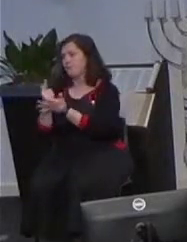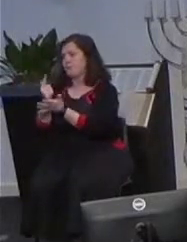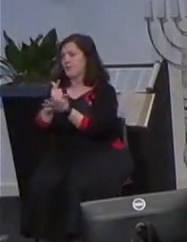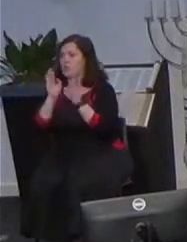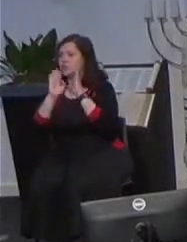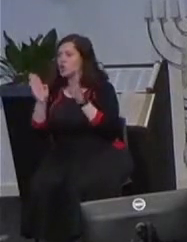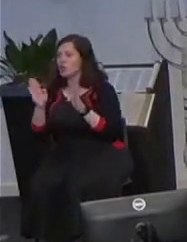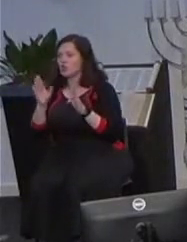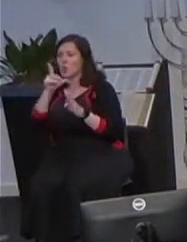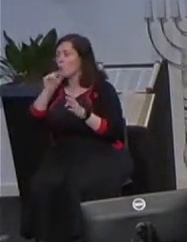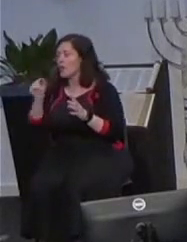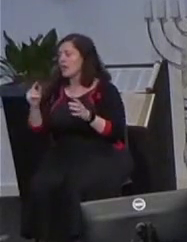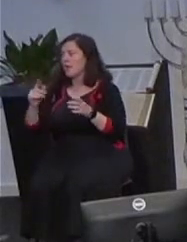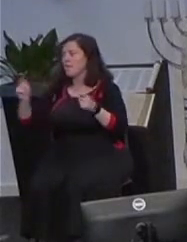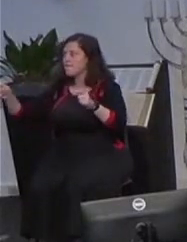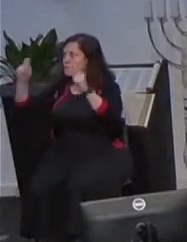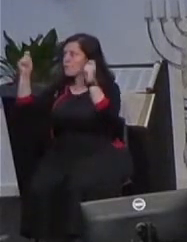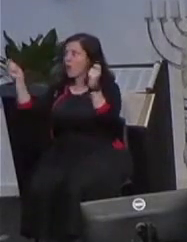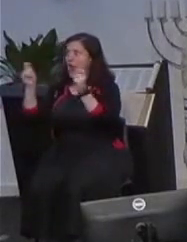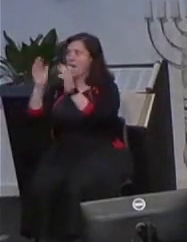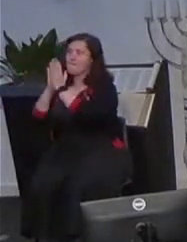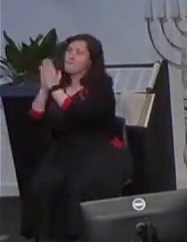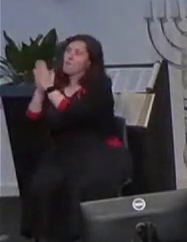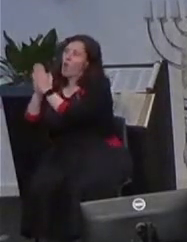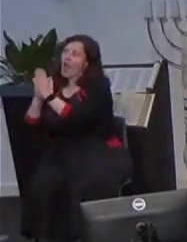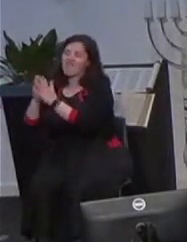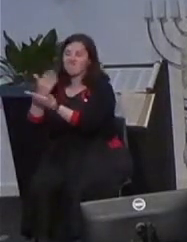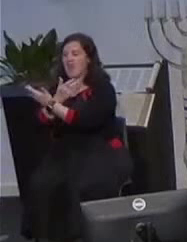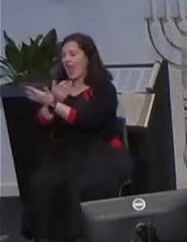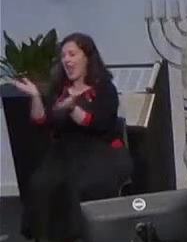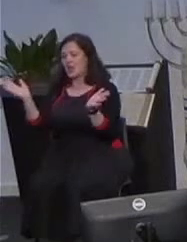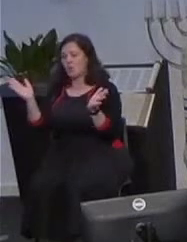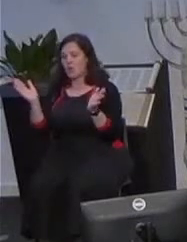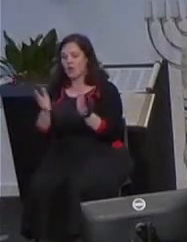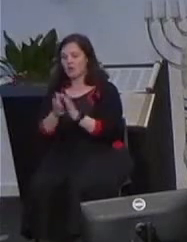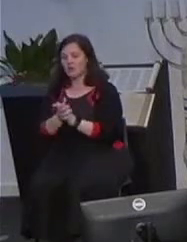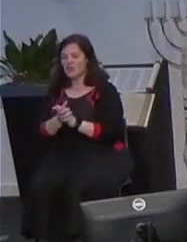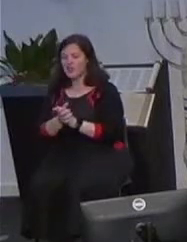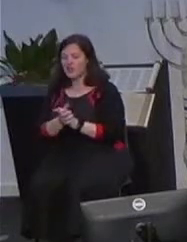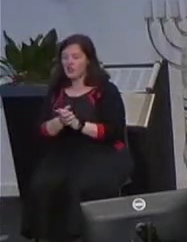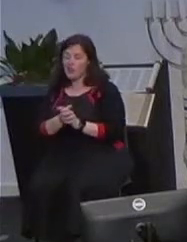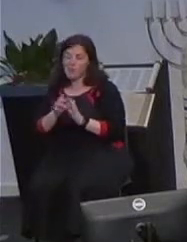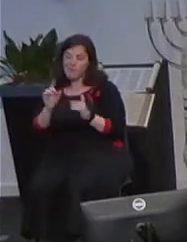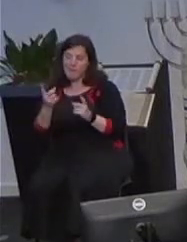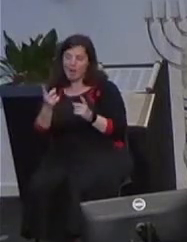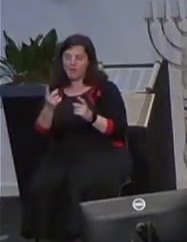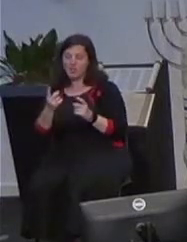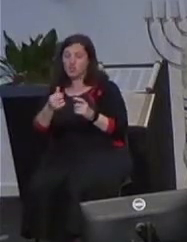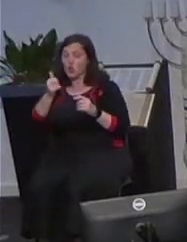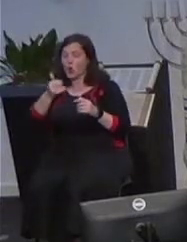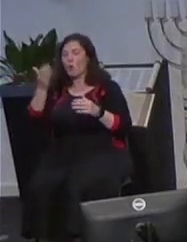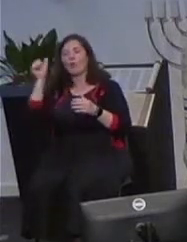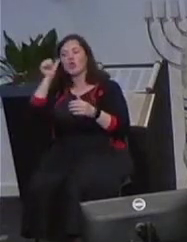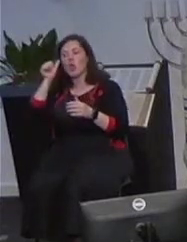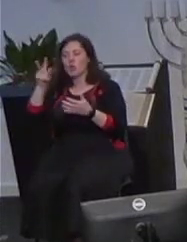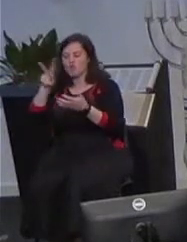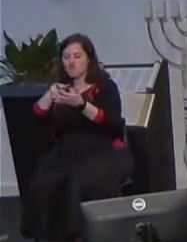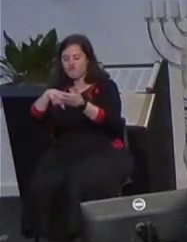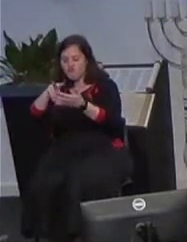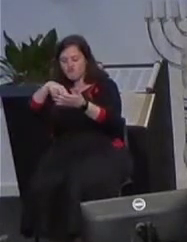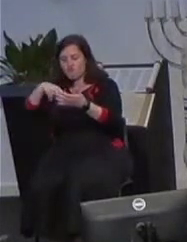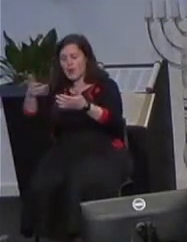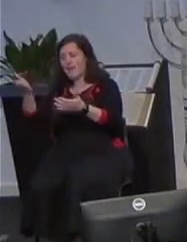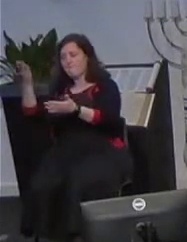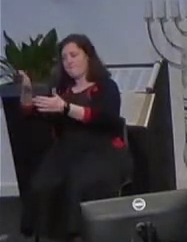cornerstone, he becomes a stumbling stone. So Peter says, he is indeed precious for